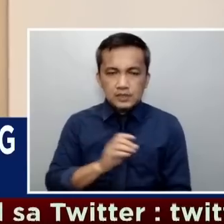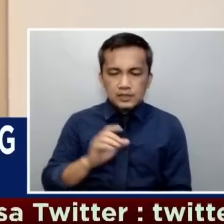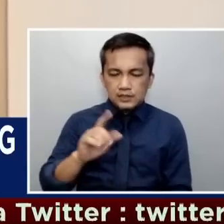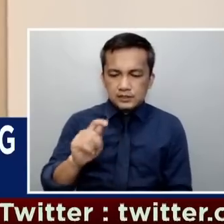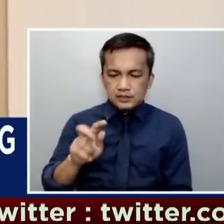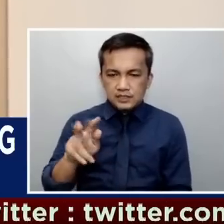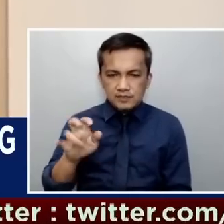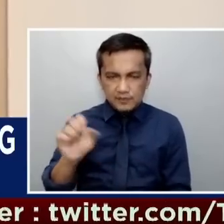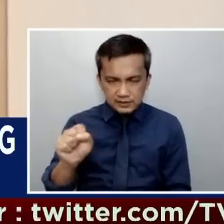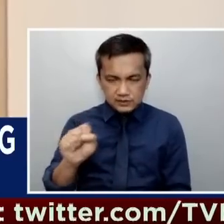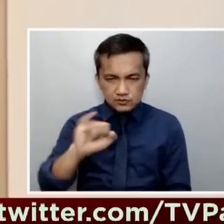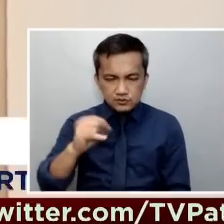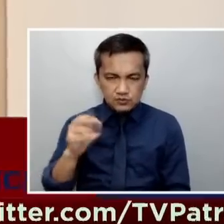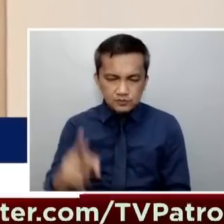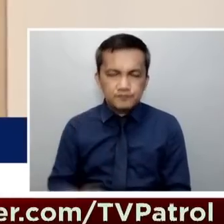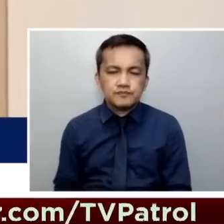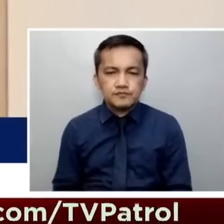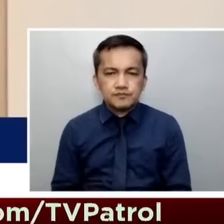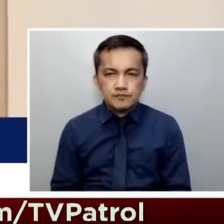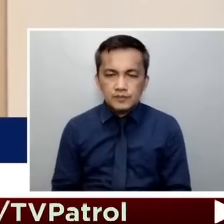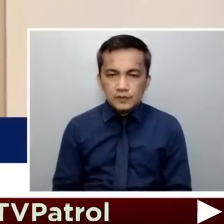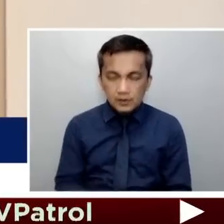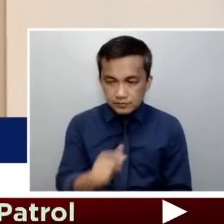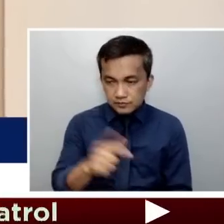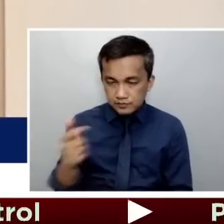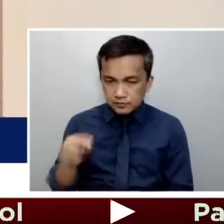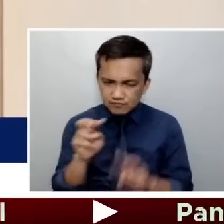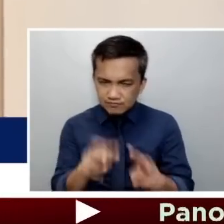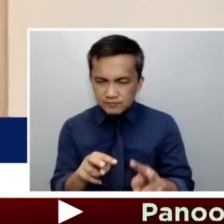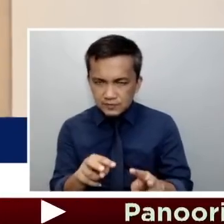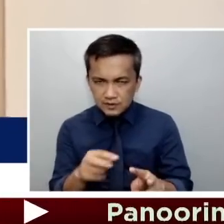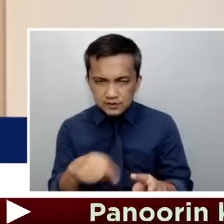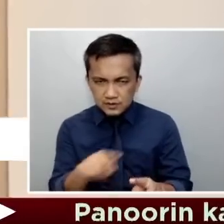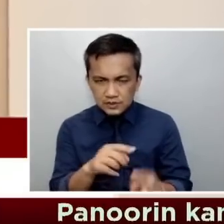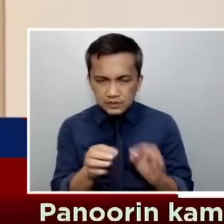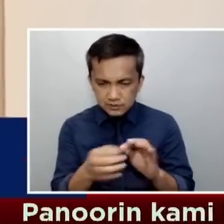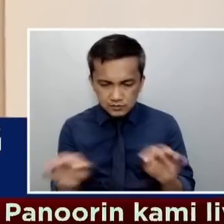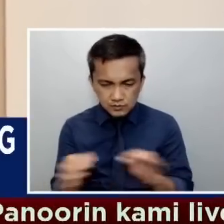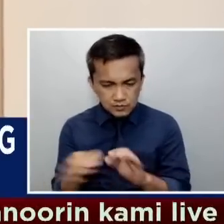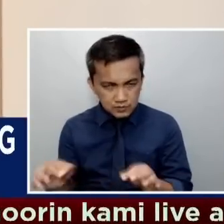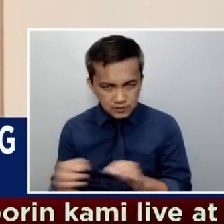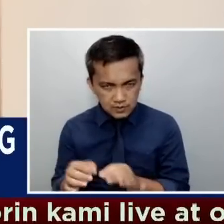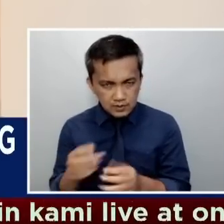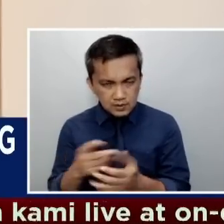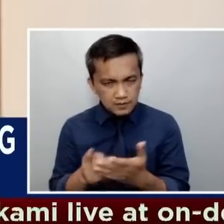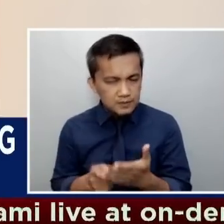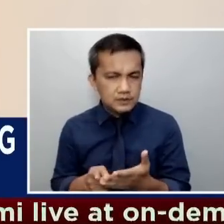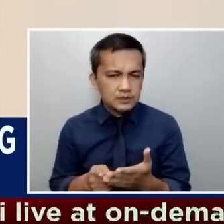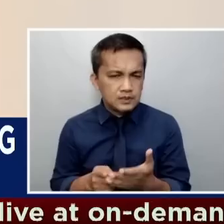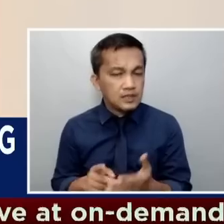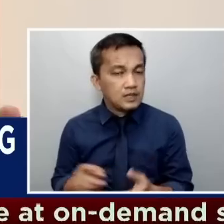will be treated as hostile witnesses later with their affidavits being